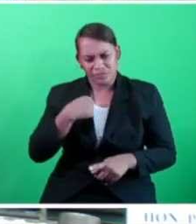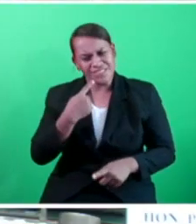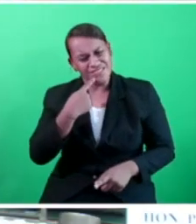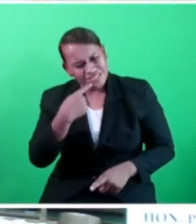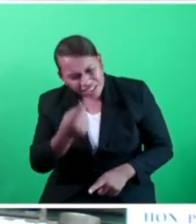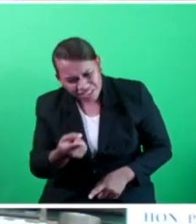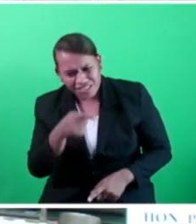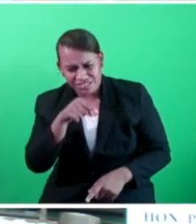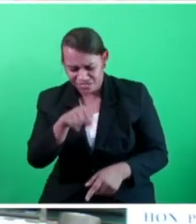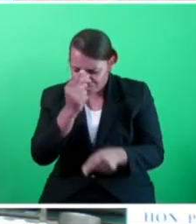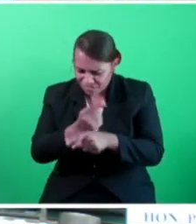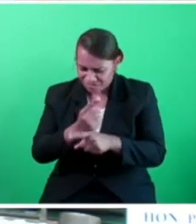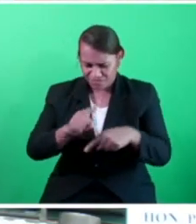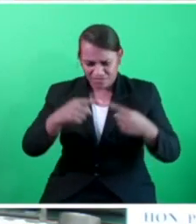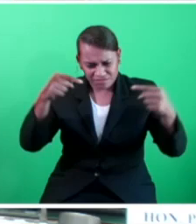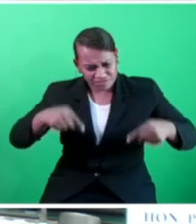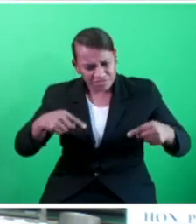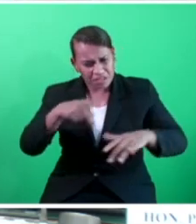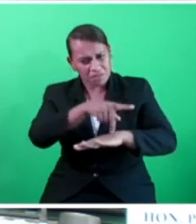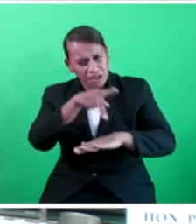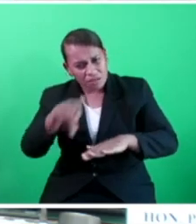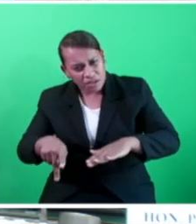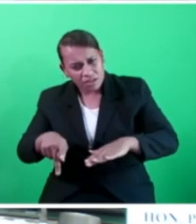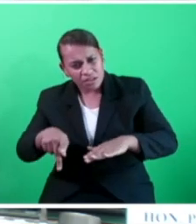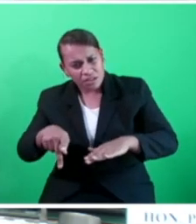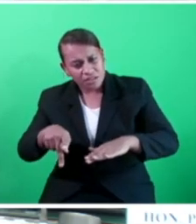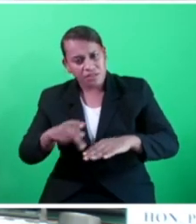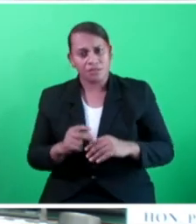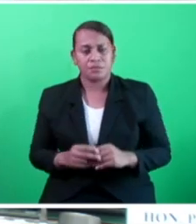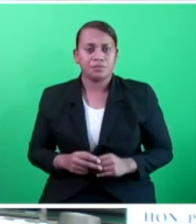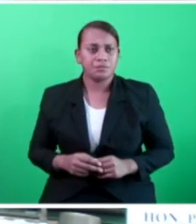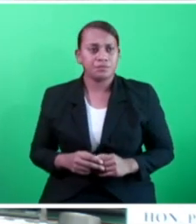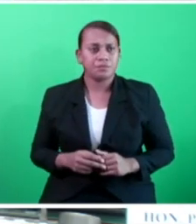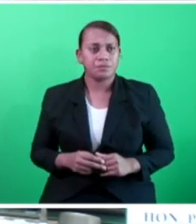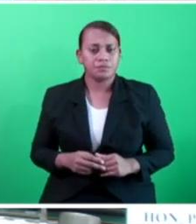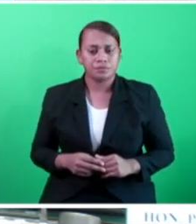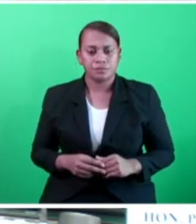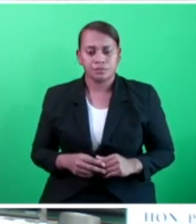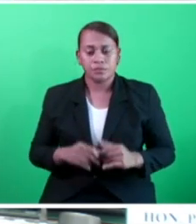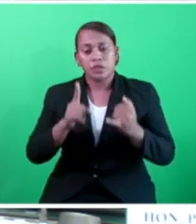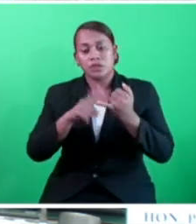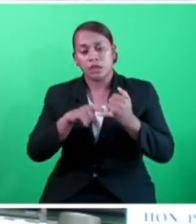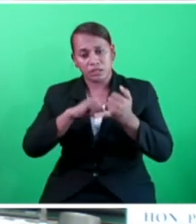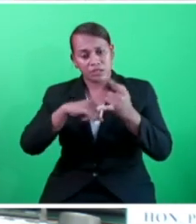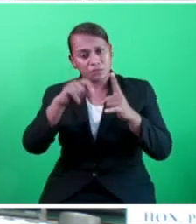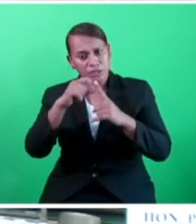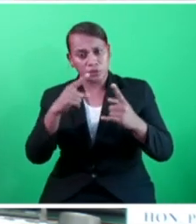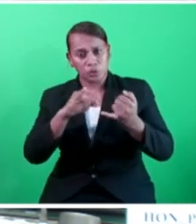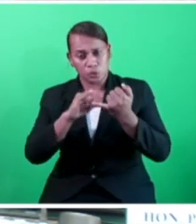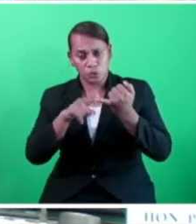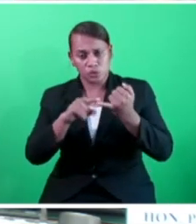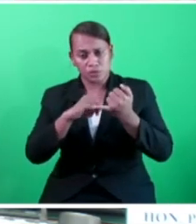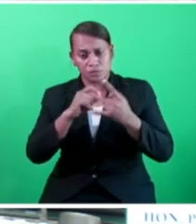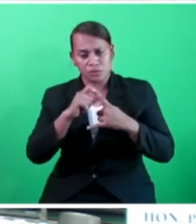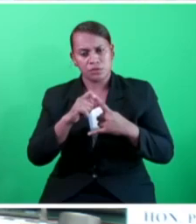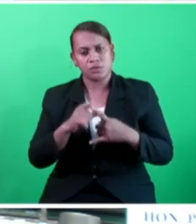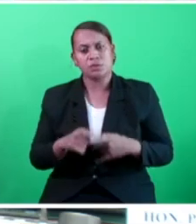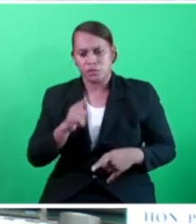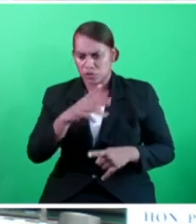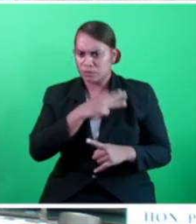that the Ministry was examining the possibility of banning these two